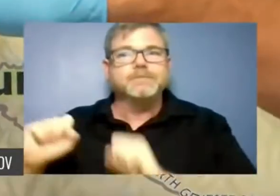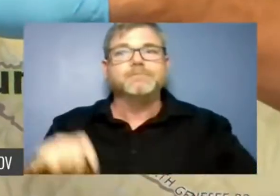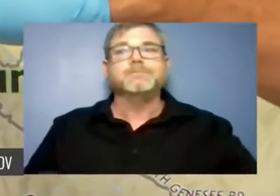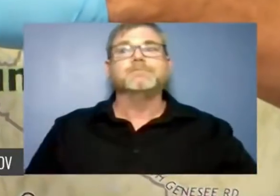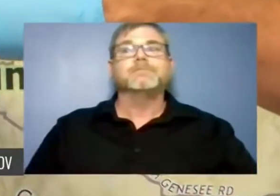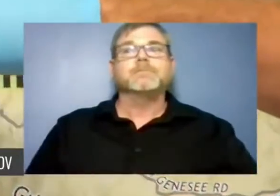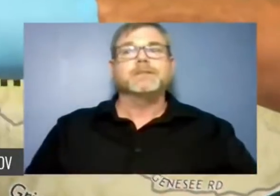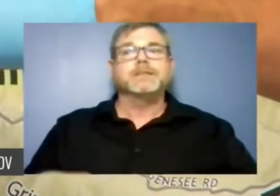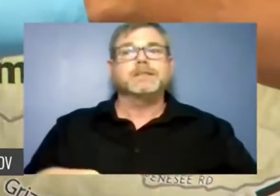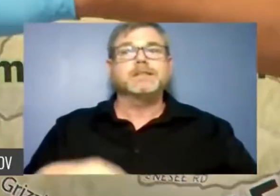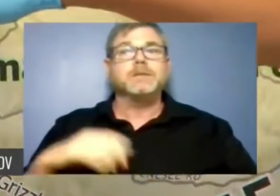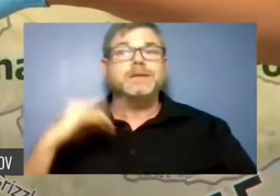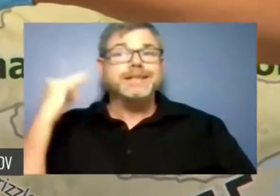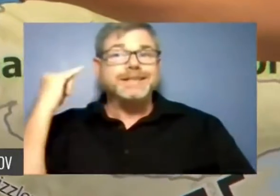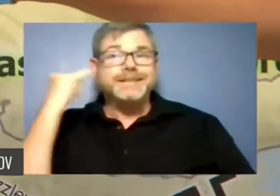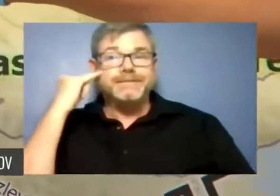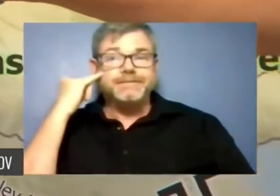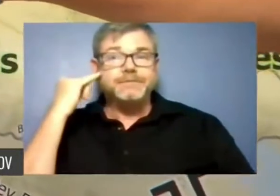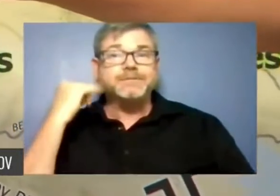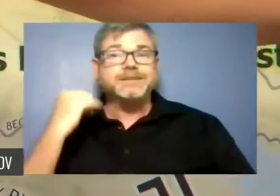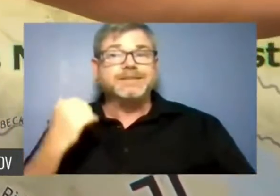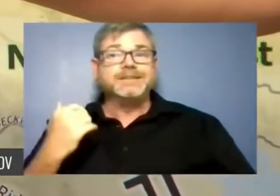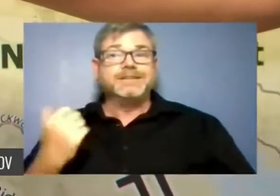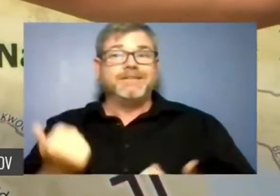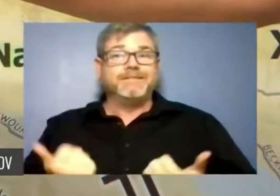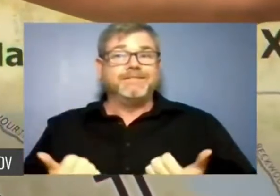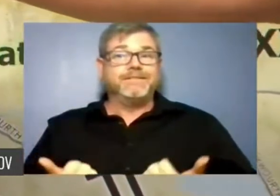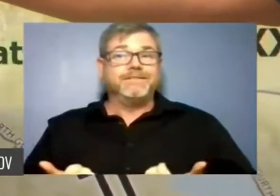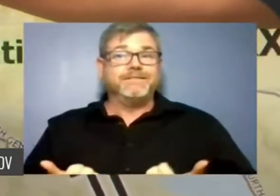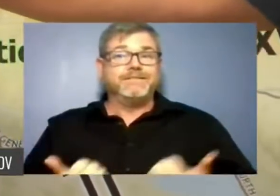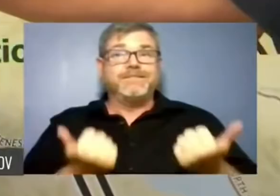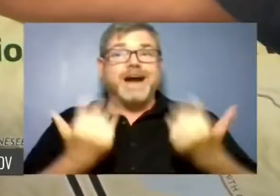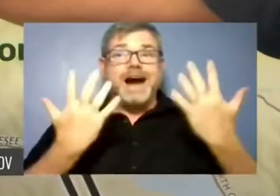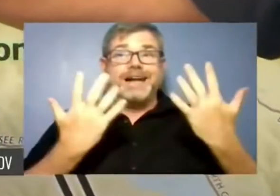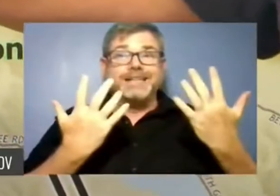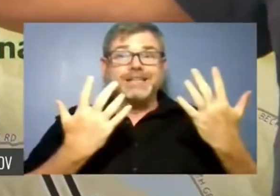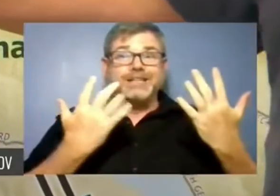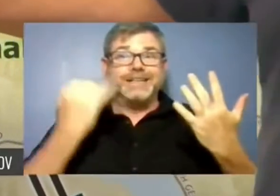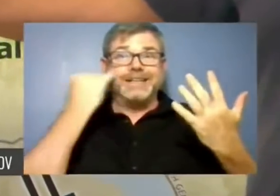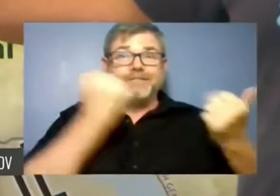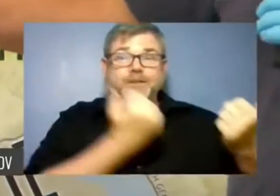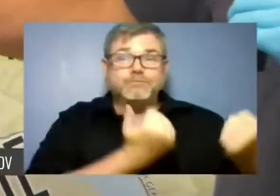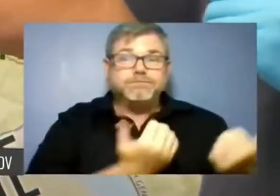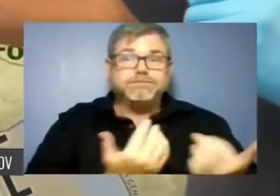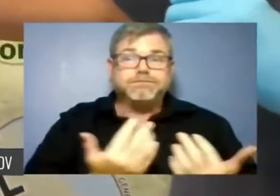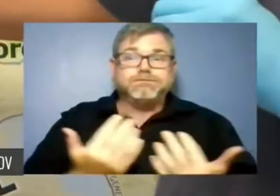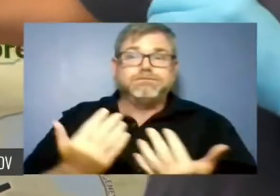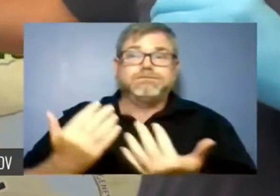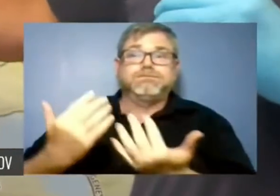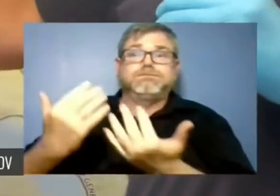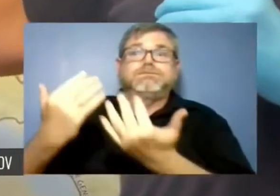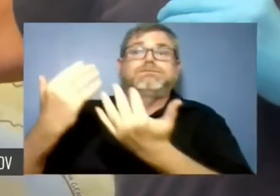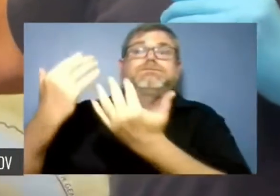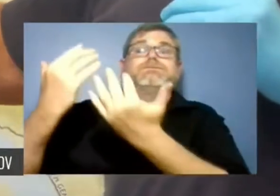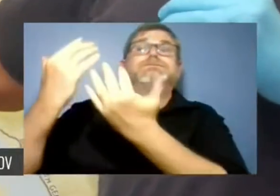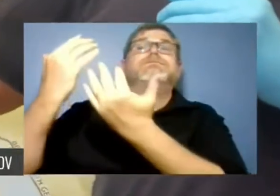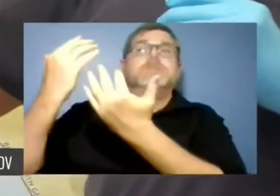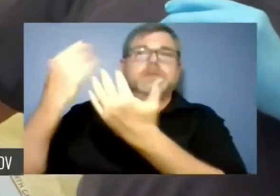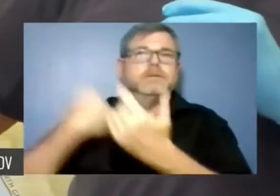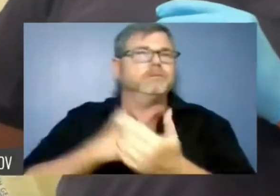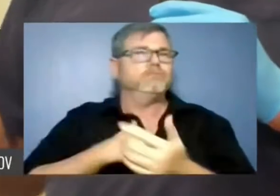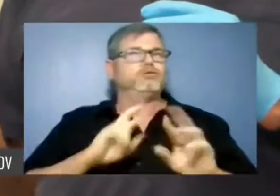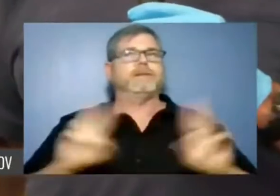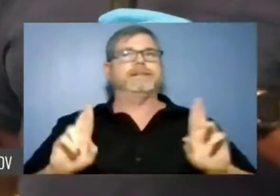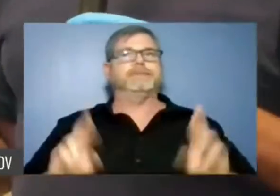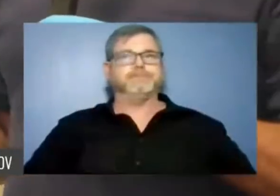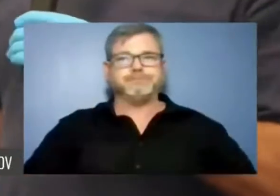and accessible terrain. We have one hotshot crew that's been checking on it to figure out the best access, but when you get in this steep terrain and the